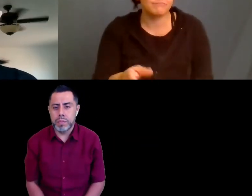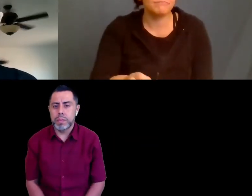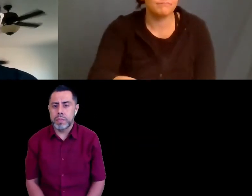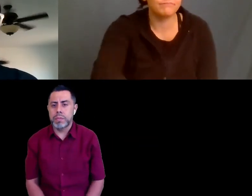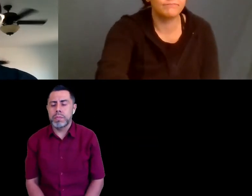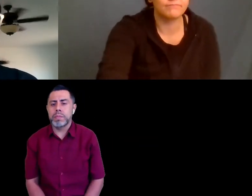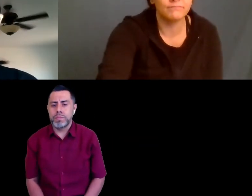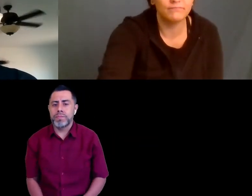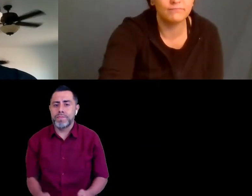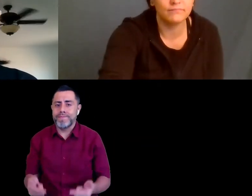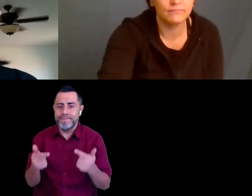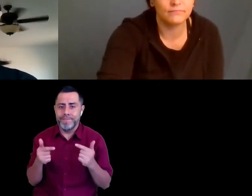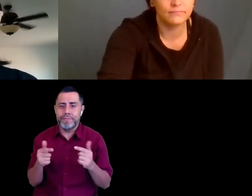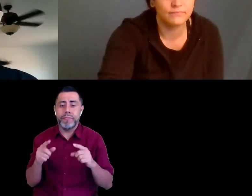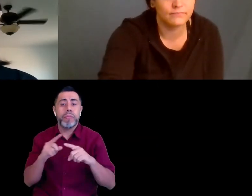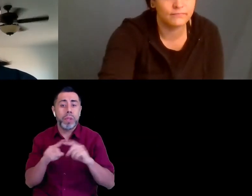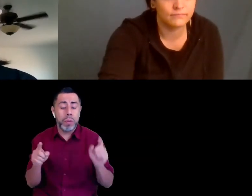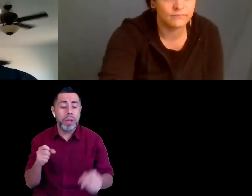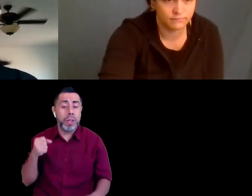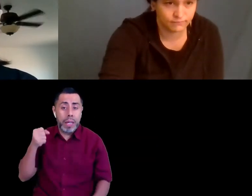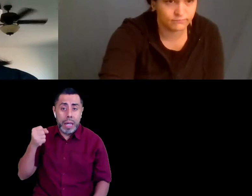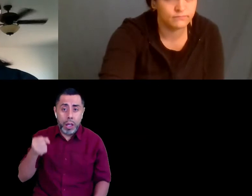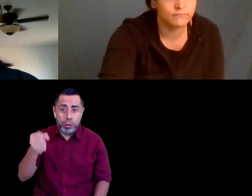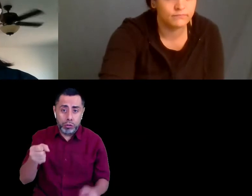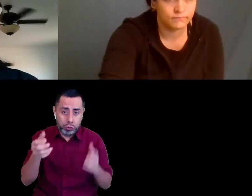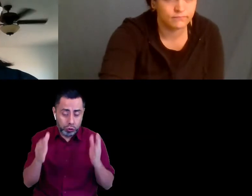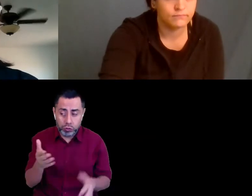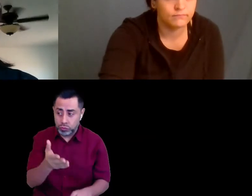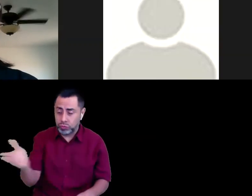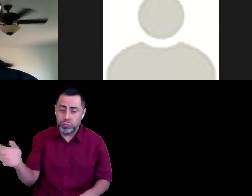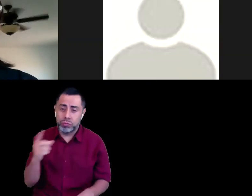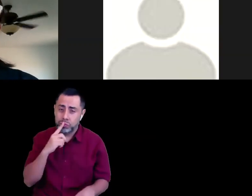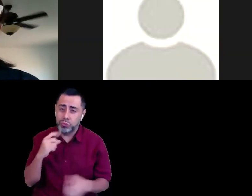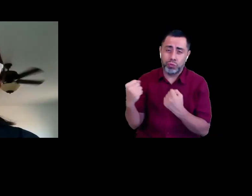But our elders are very strong. They're resilient in so many ways.